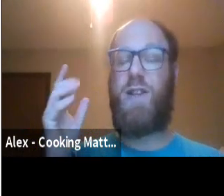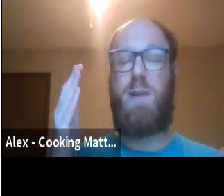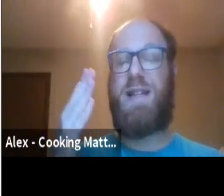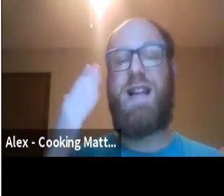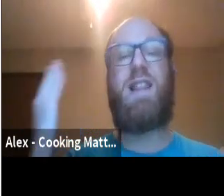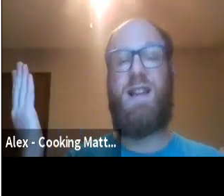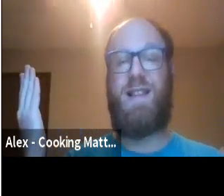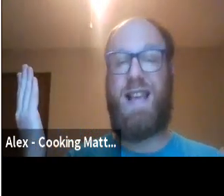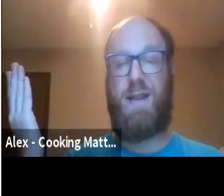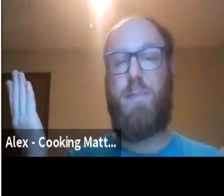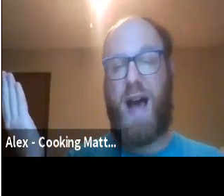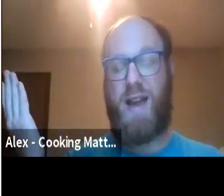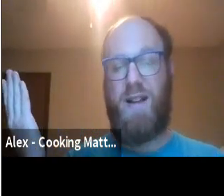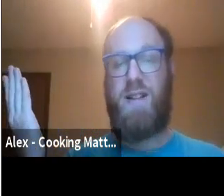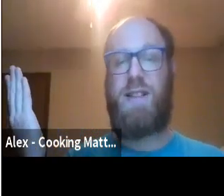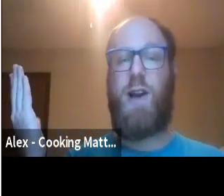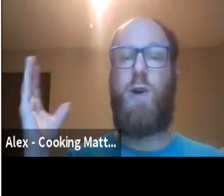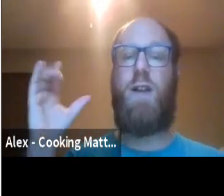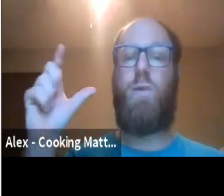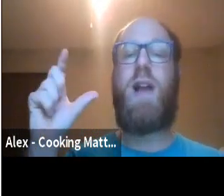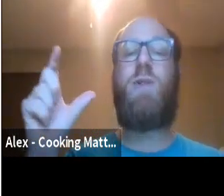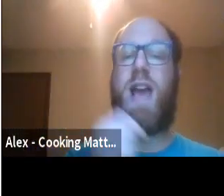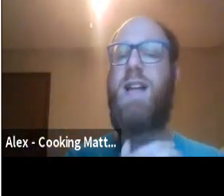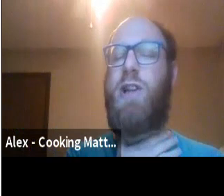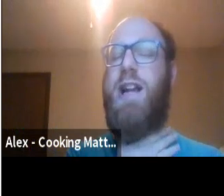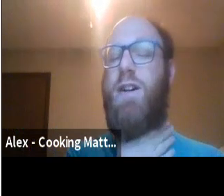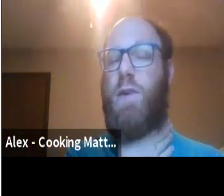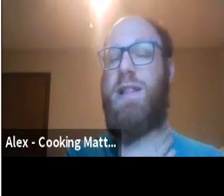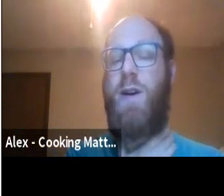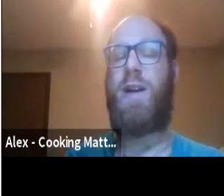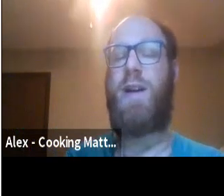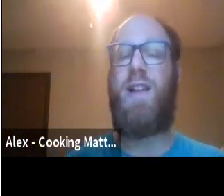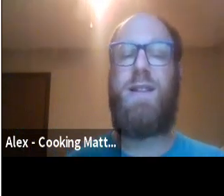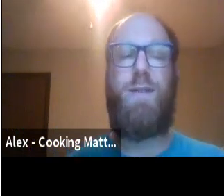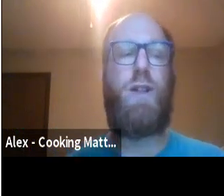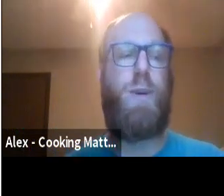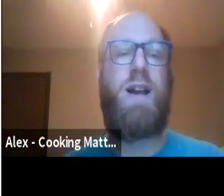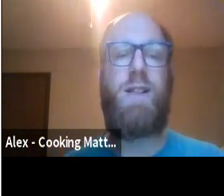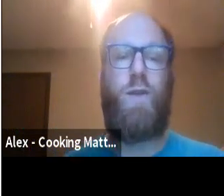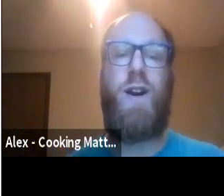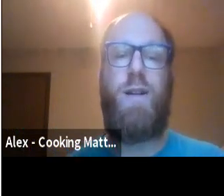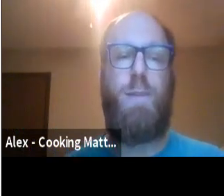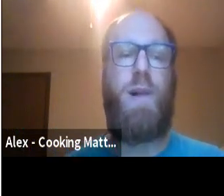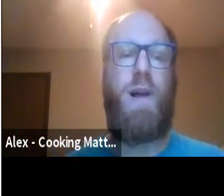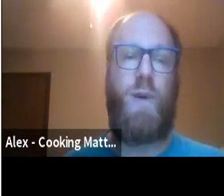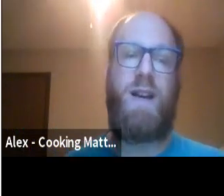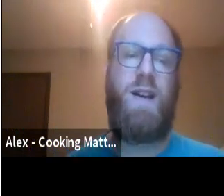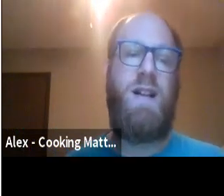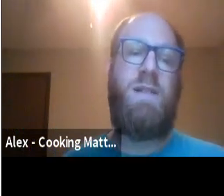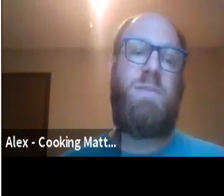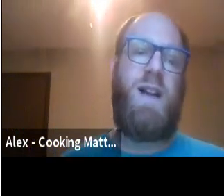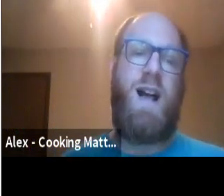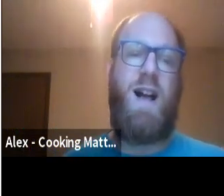runs out, then there might be nothing that they can buy. So when you can, try to avoid that WIC label and leave those products for people on